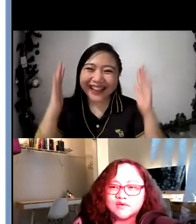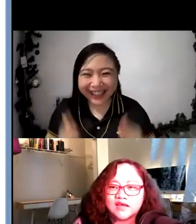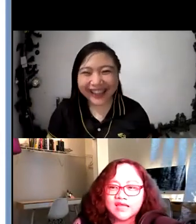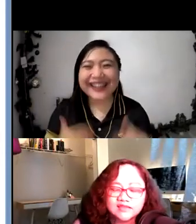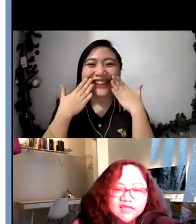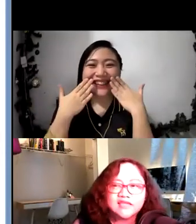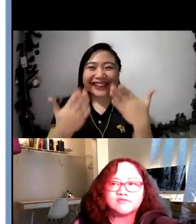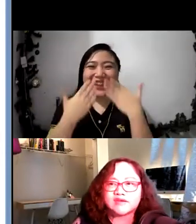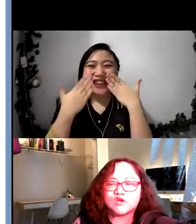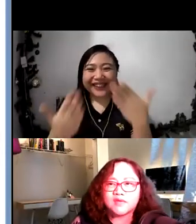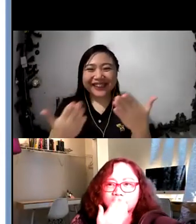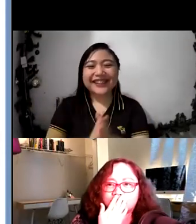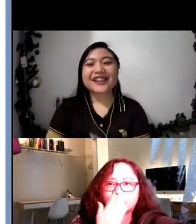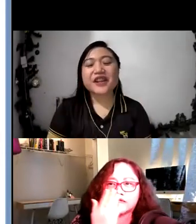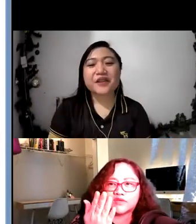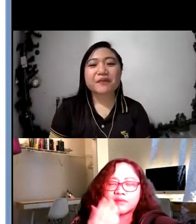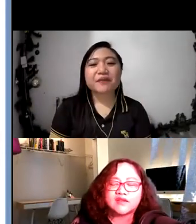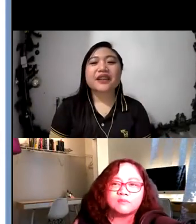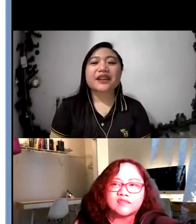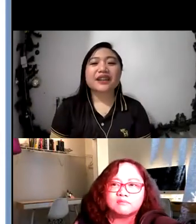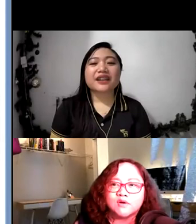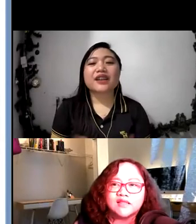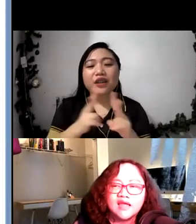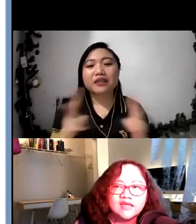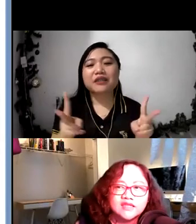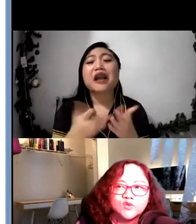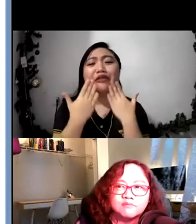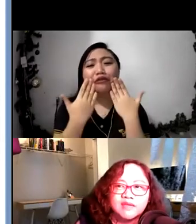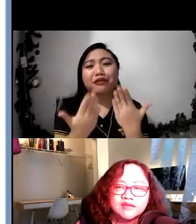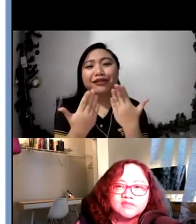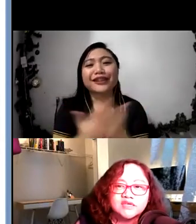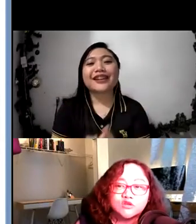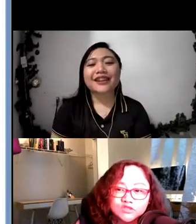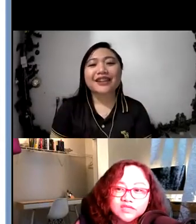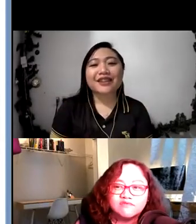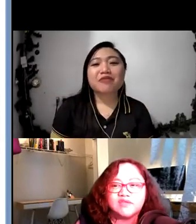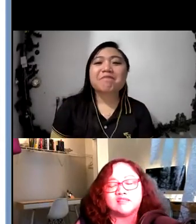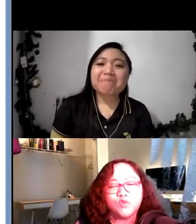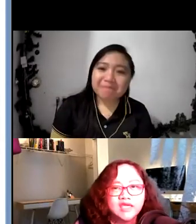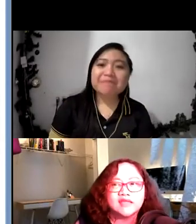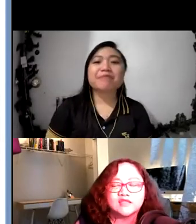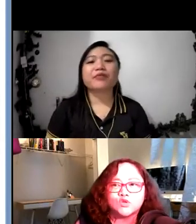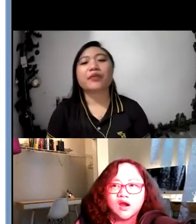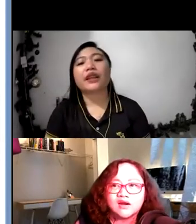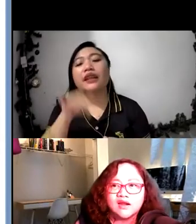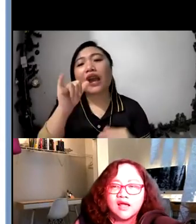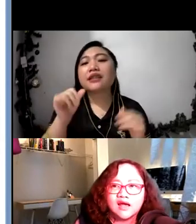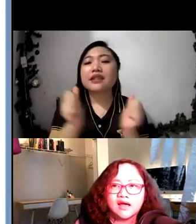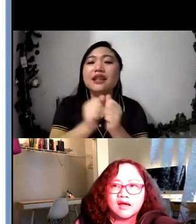no? I think it's very commendable, ano? It's very commendable that you are very much inclusive in the way that you